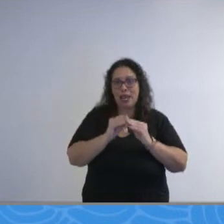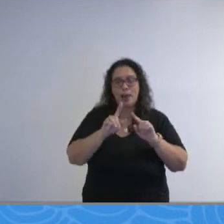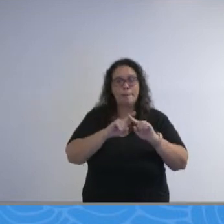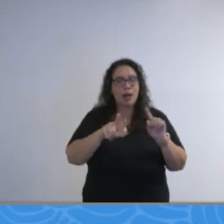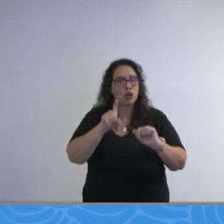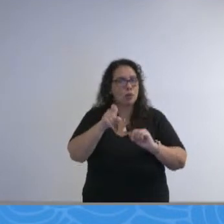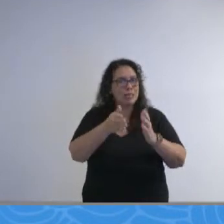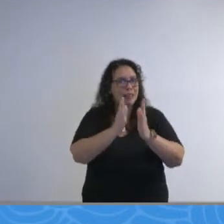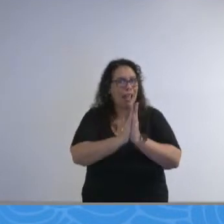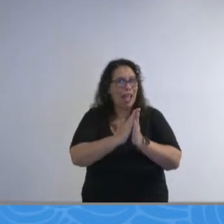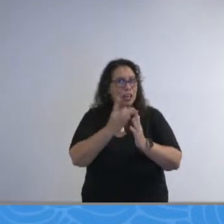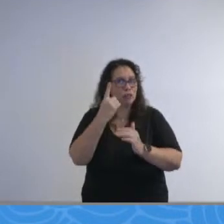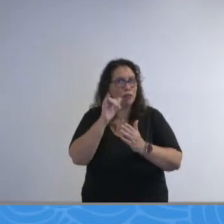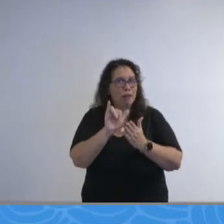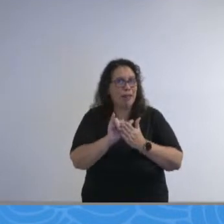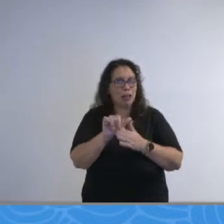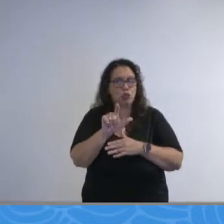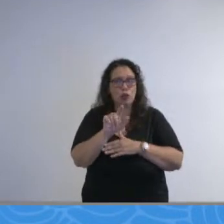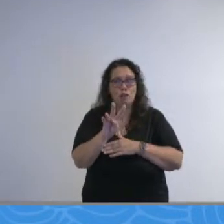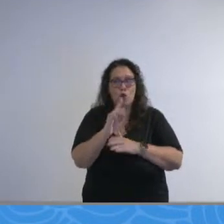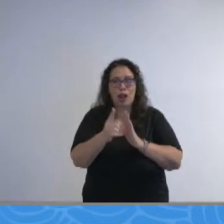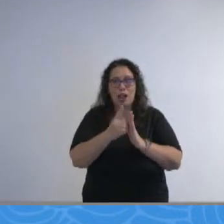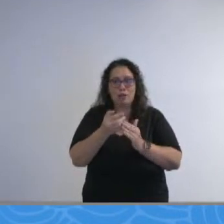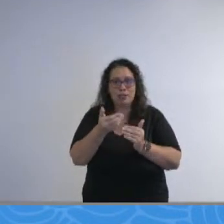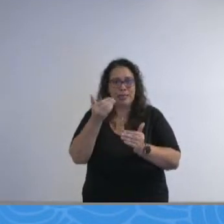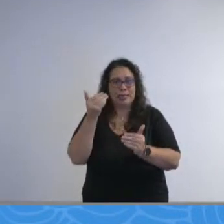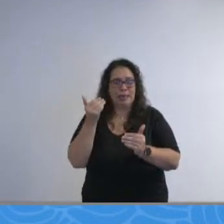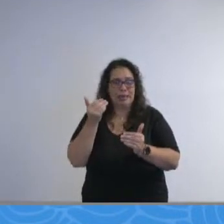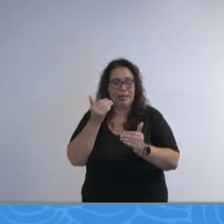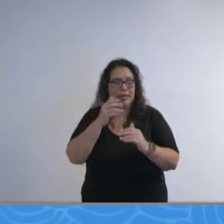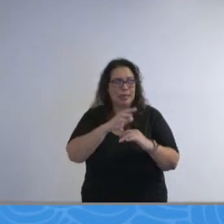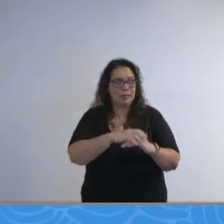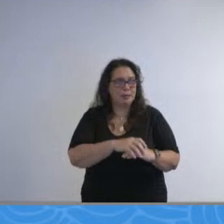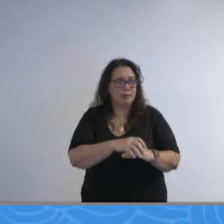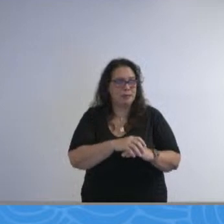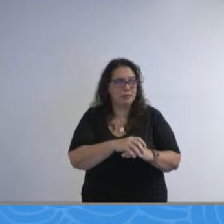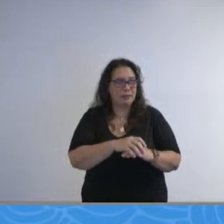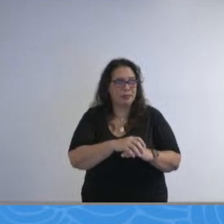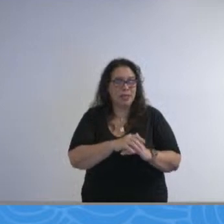ask for that. The changes in eligibility needs an evaluation.